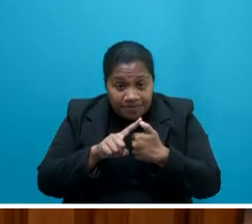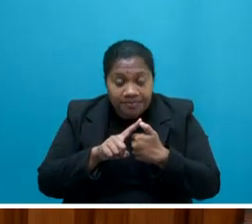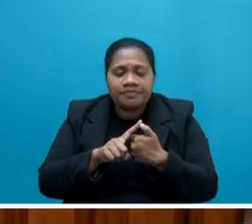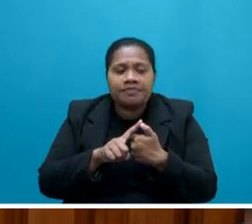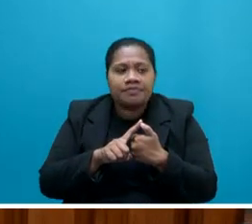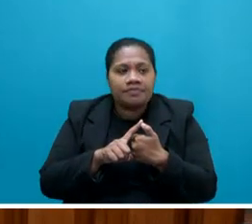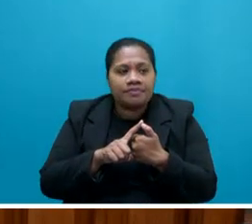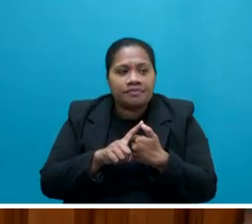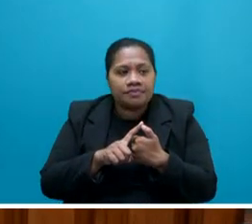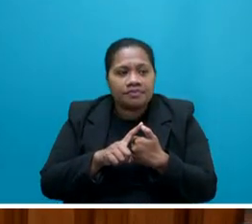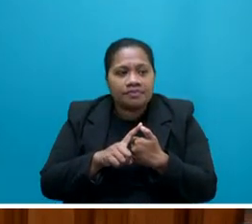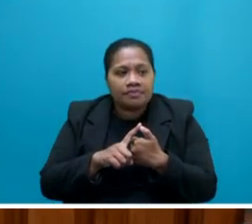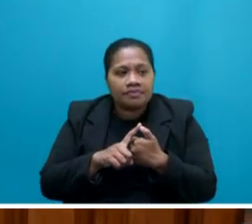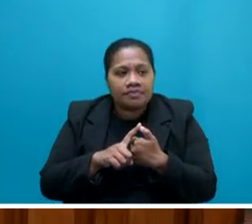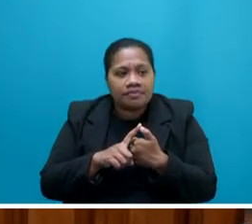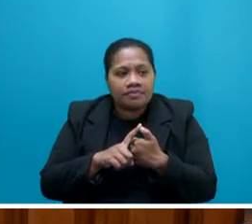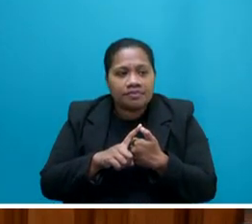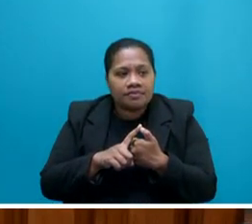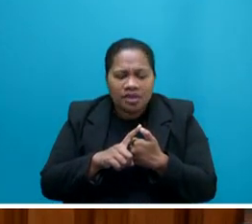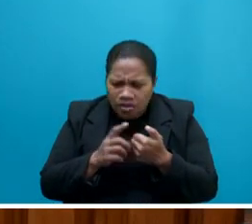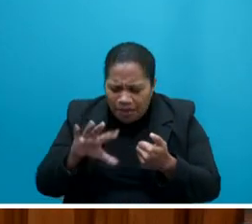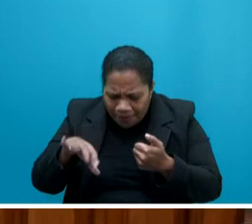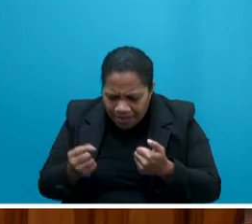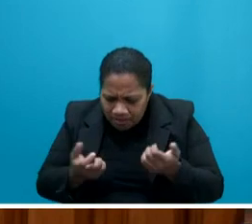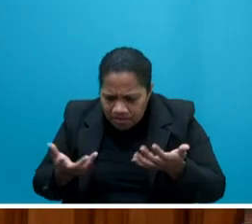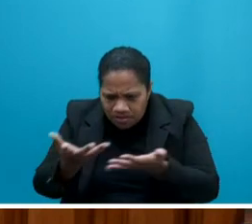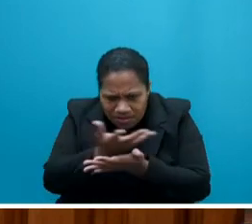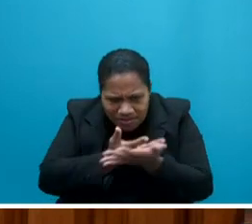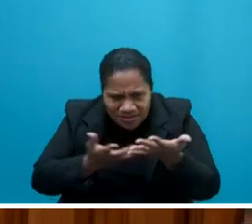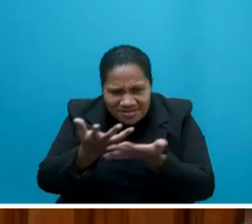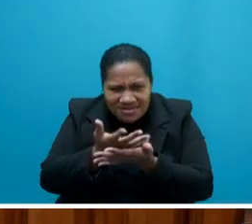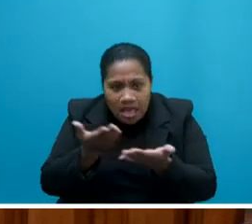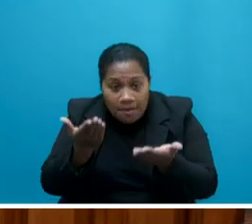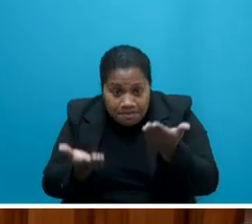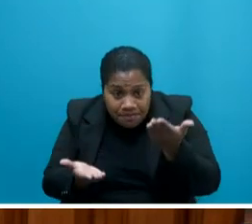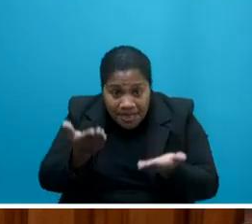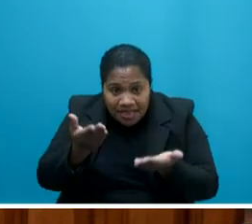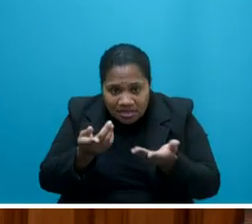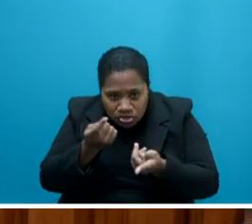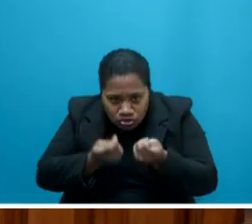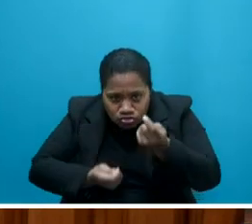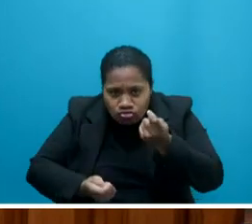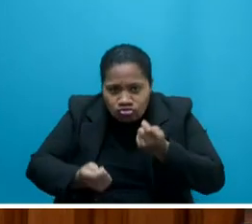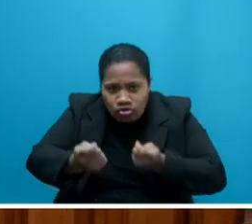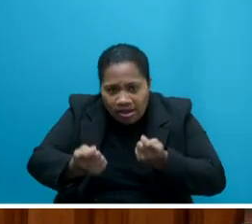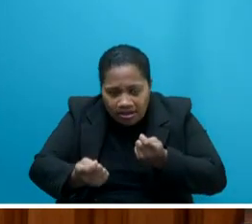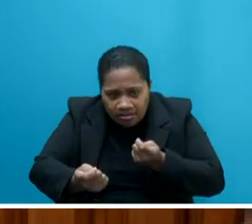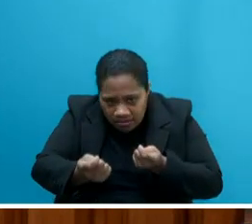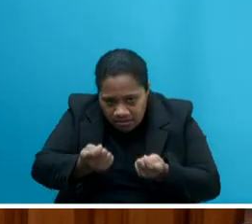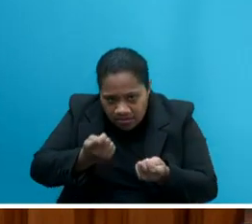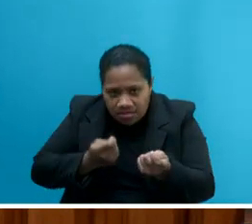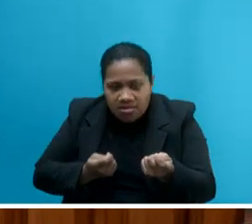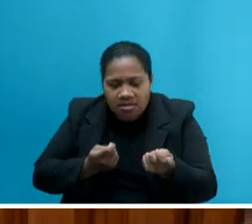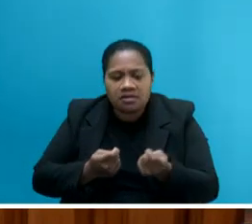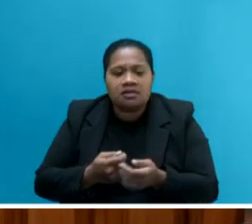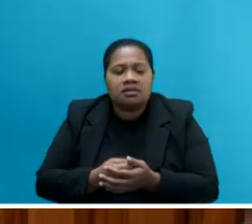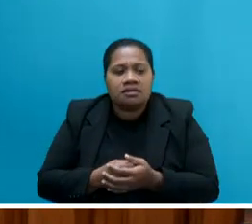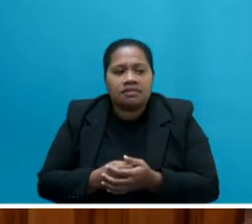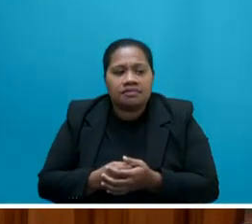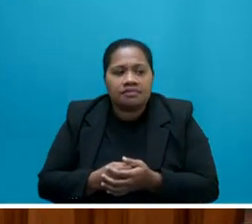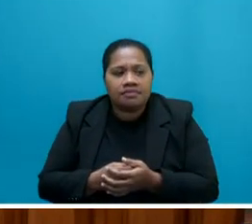thus compromising productivity, balance of trade, prospect for further earning of foreign exchange, and job losses